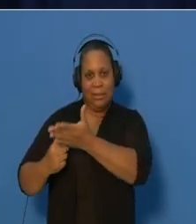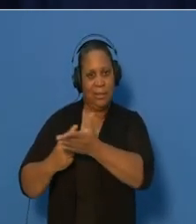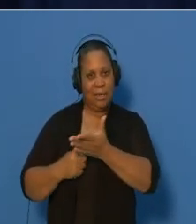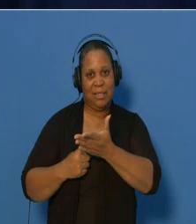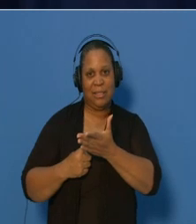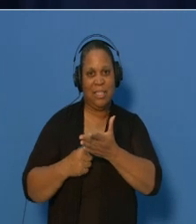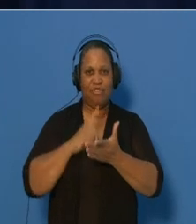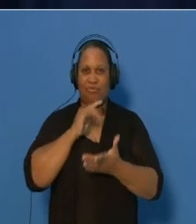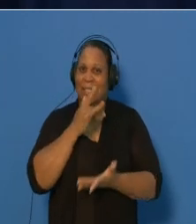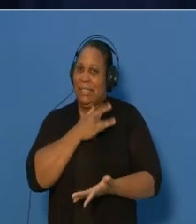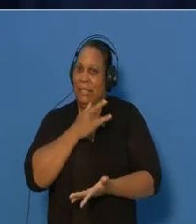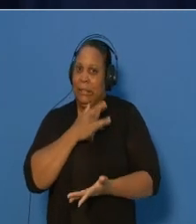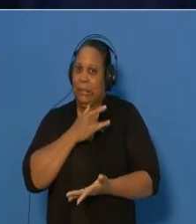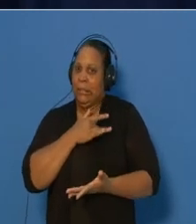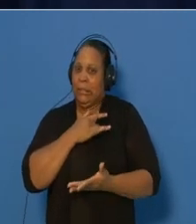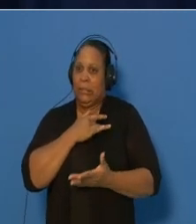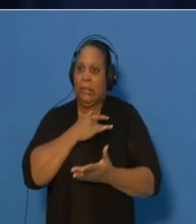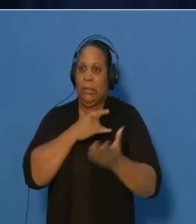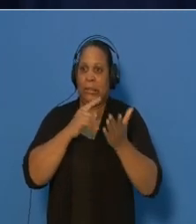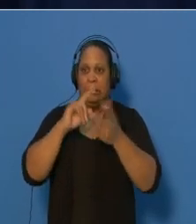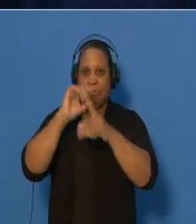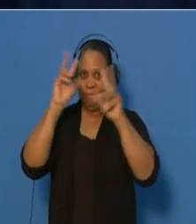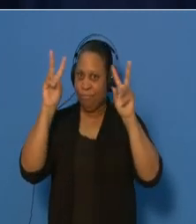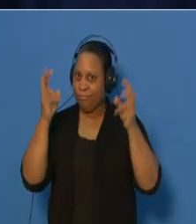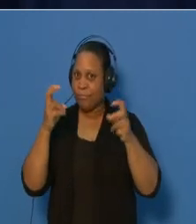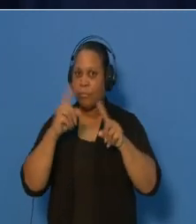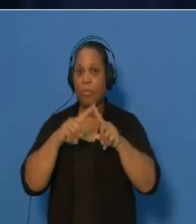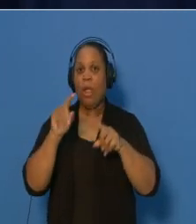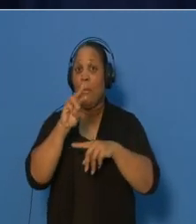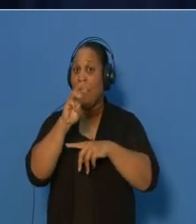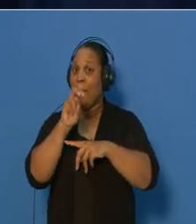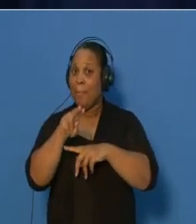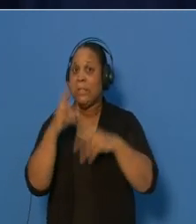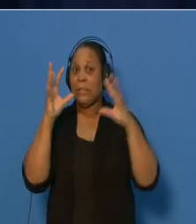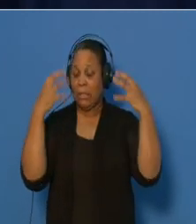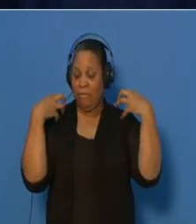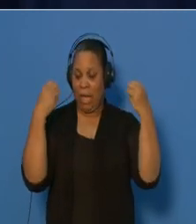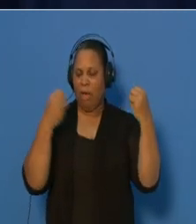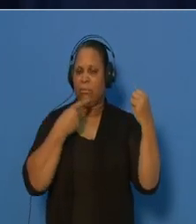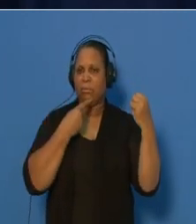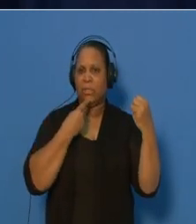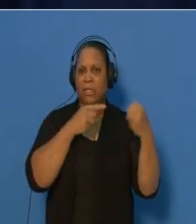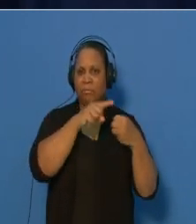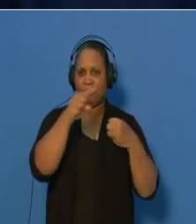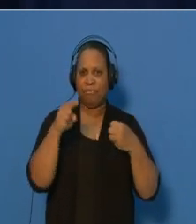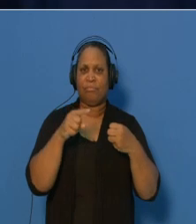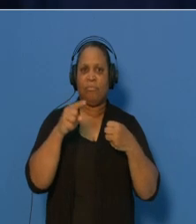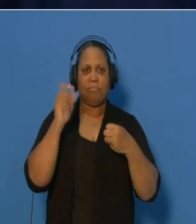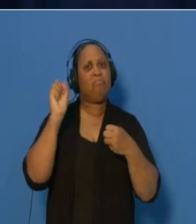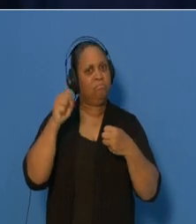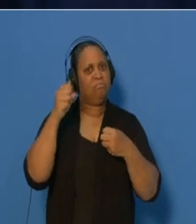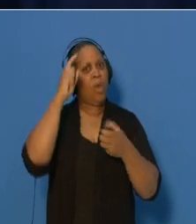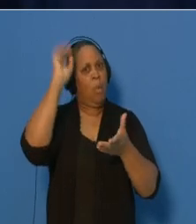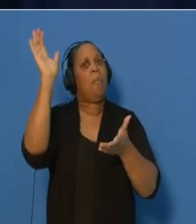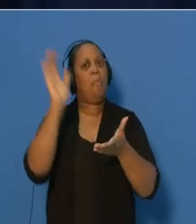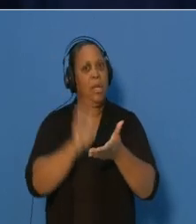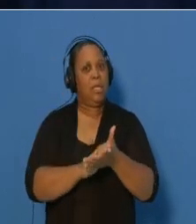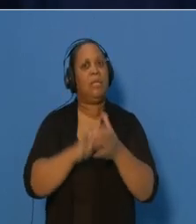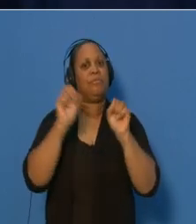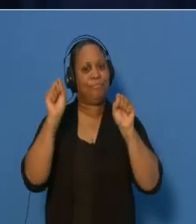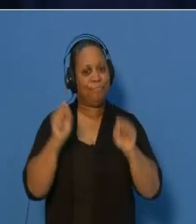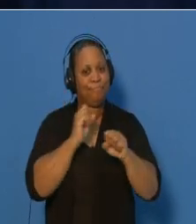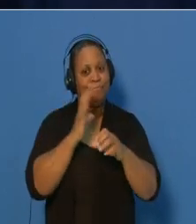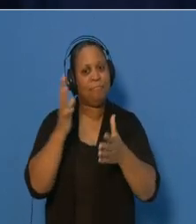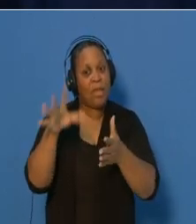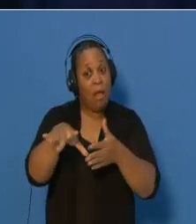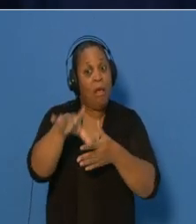sensitive international matters. However, as the Minister of Health has indicated to questions that are answered to Don Burgess, we do believe that we'll be able to secure